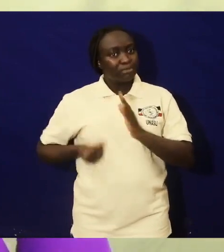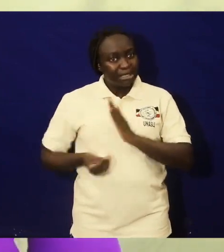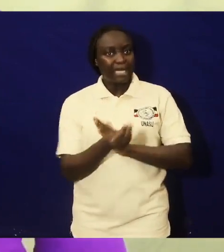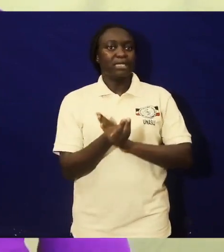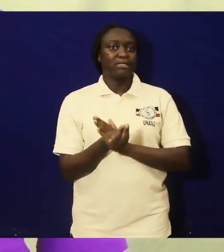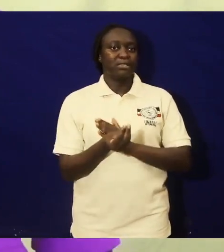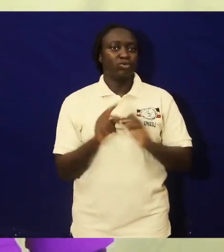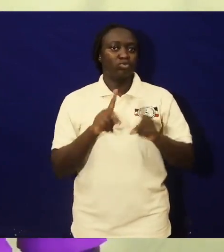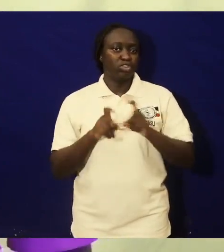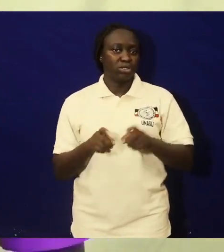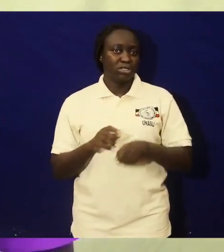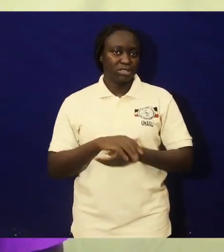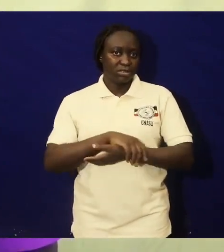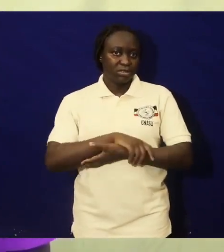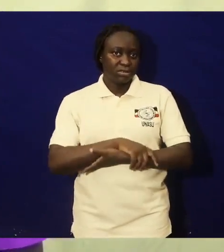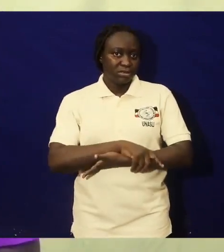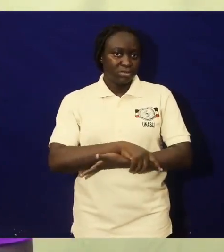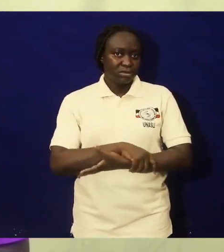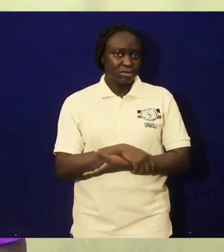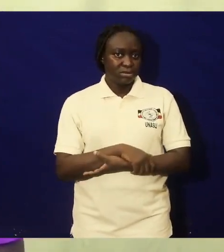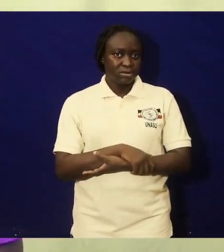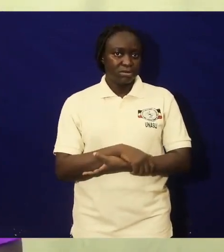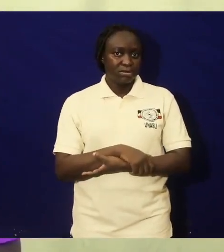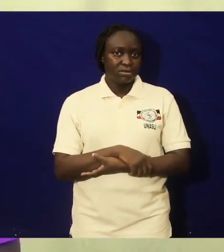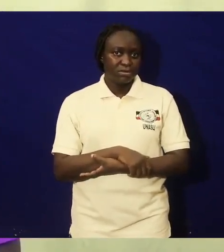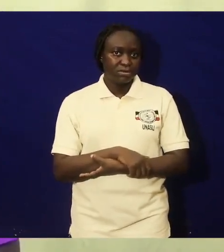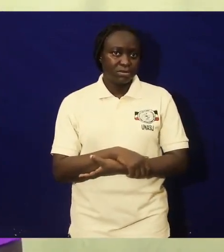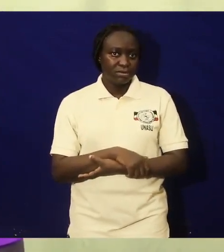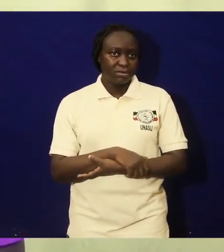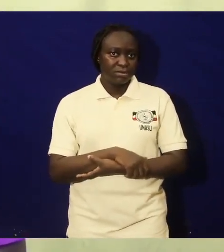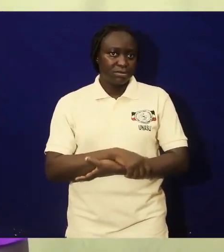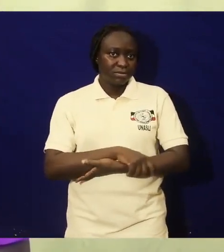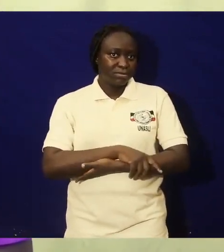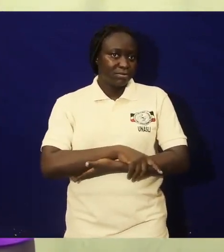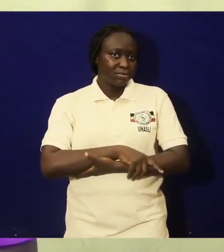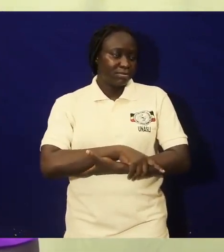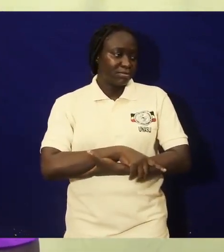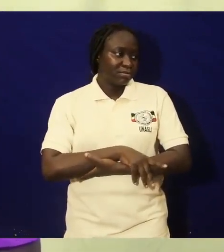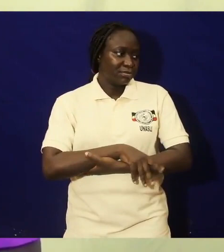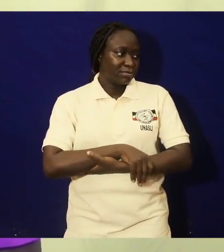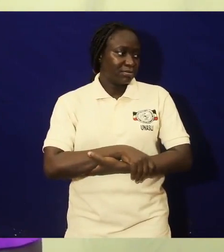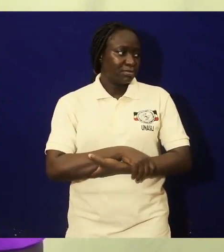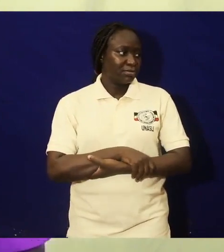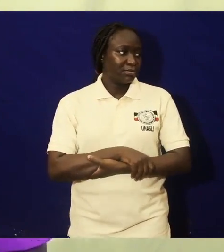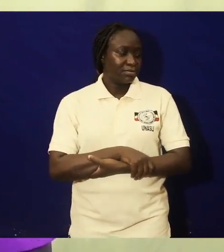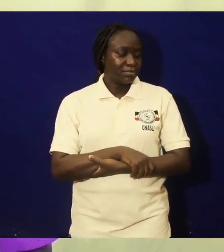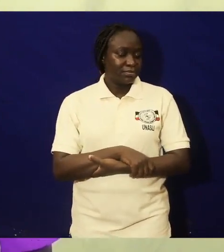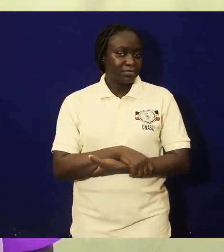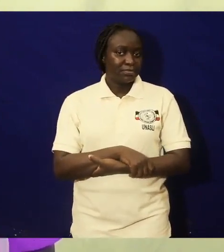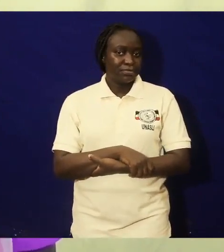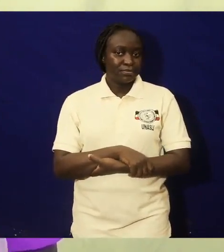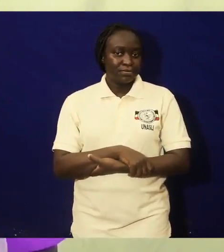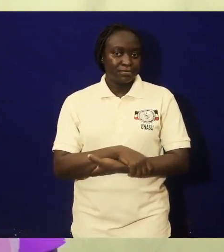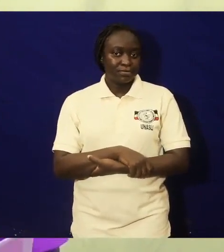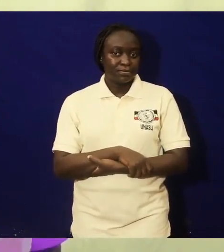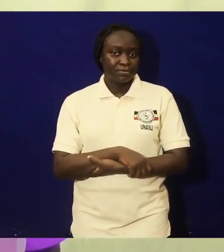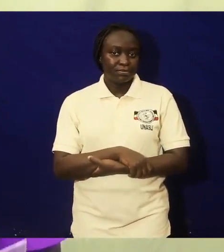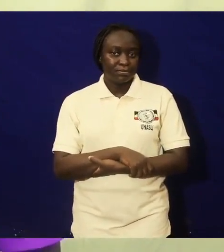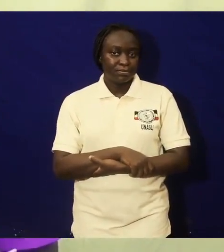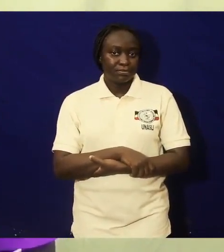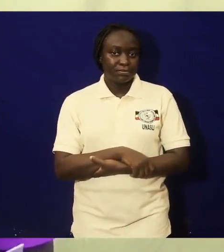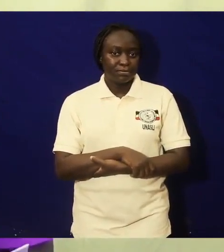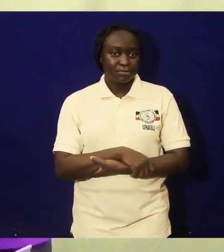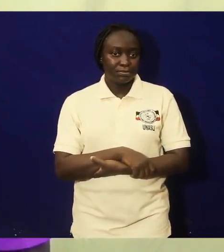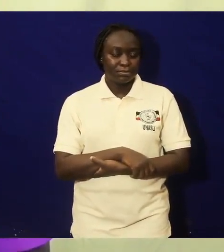the story, please listen. Do not write anything. You just listen. And after